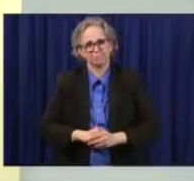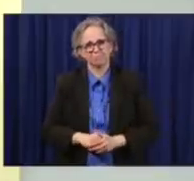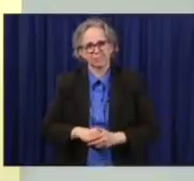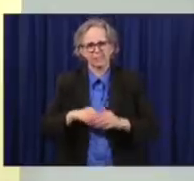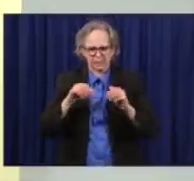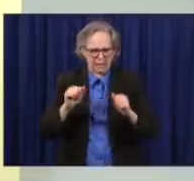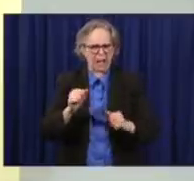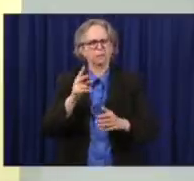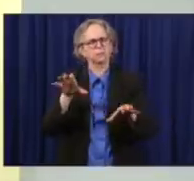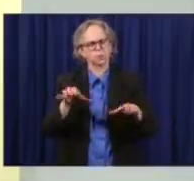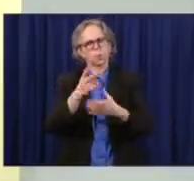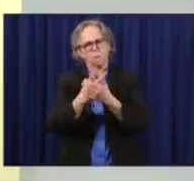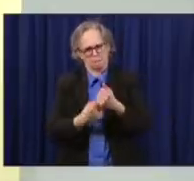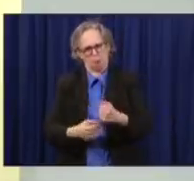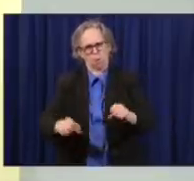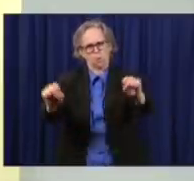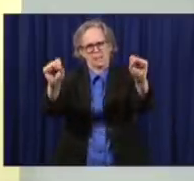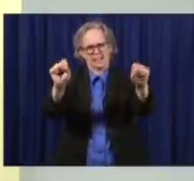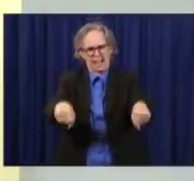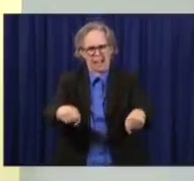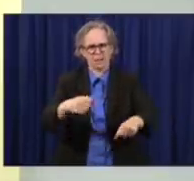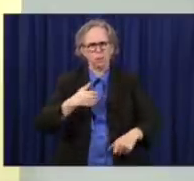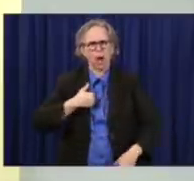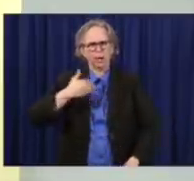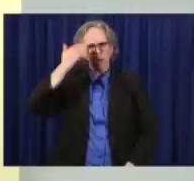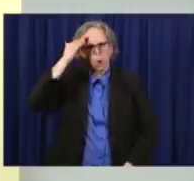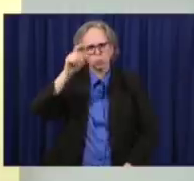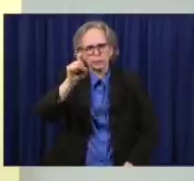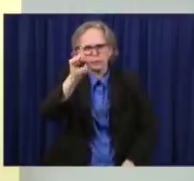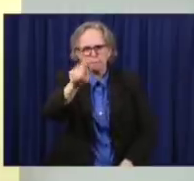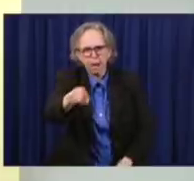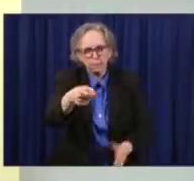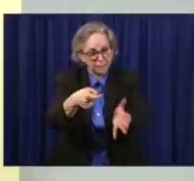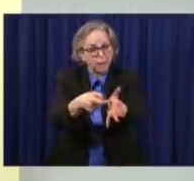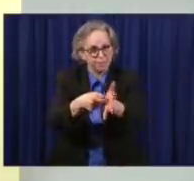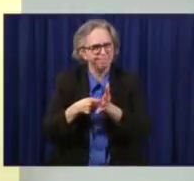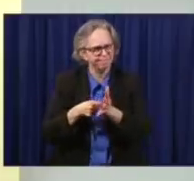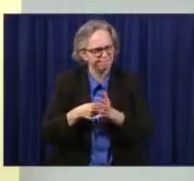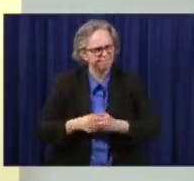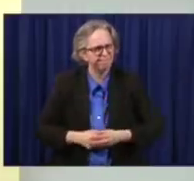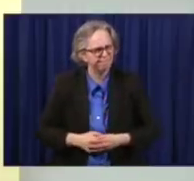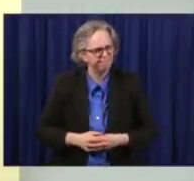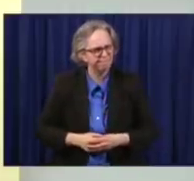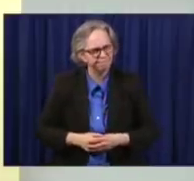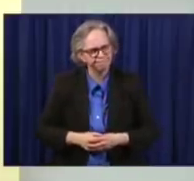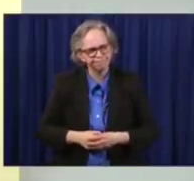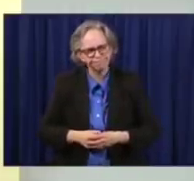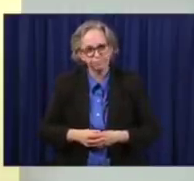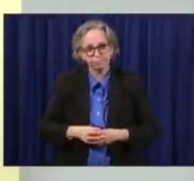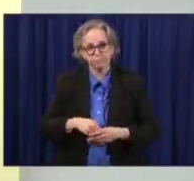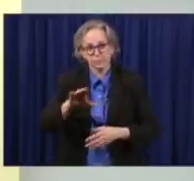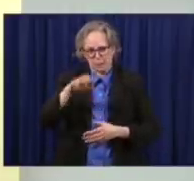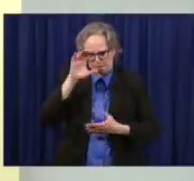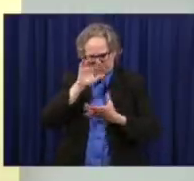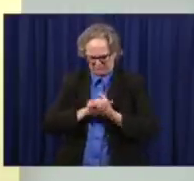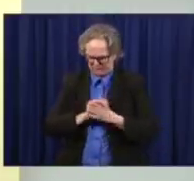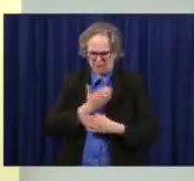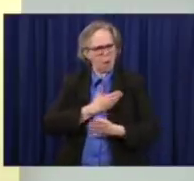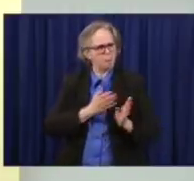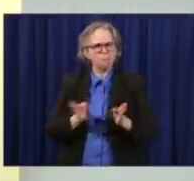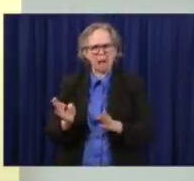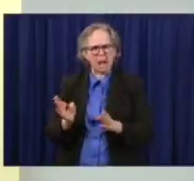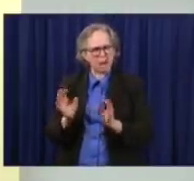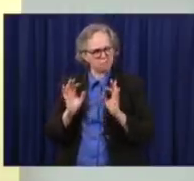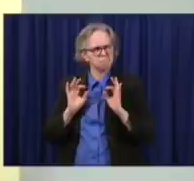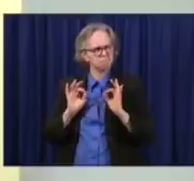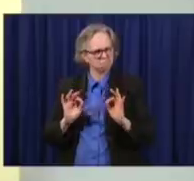both, we know we must do both. And I believe that what we're outlining here allows us to do that. We all have to hang